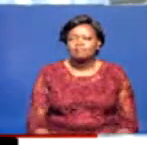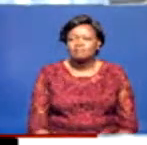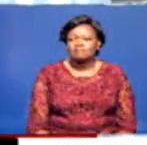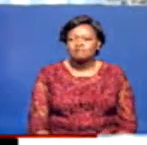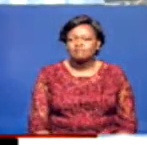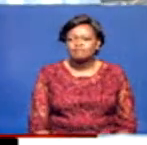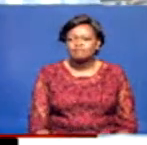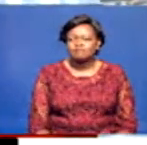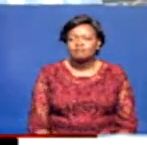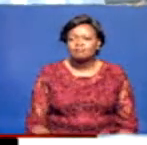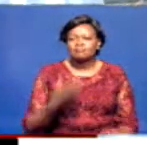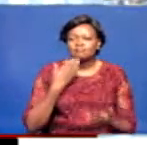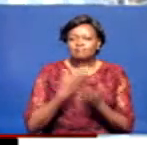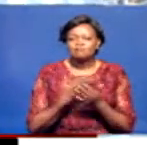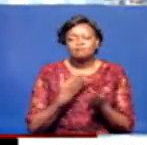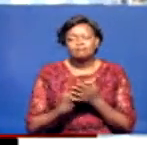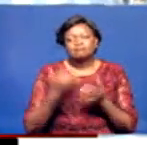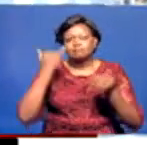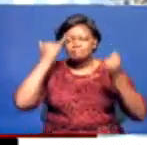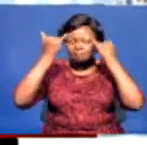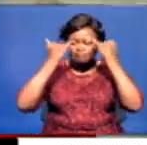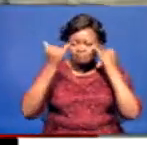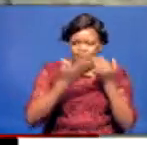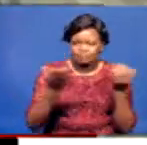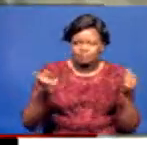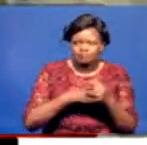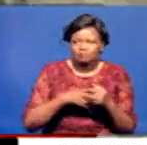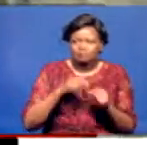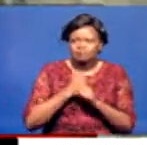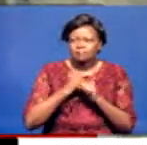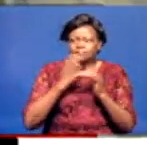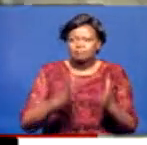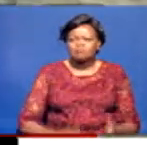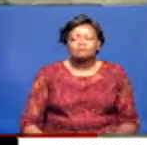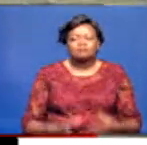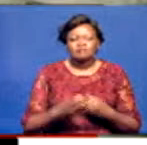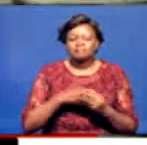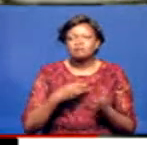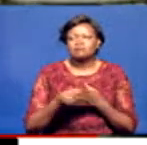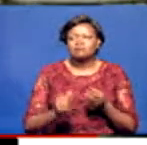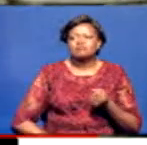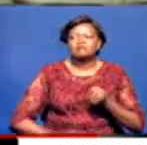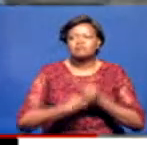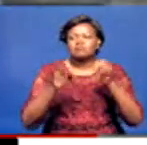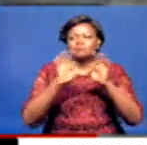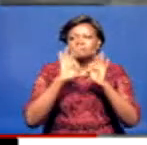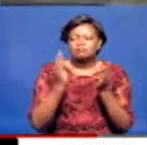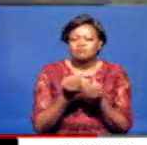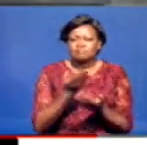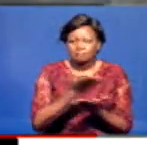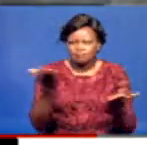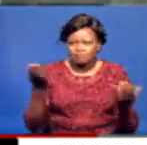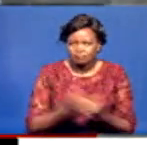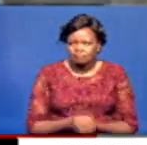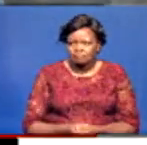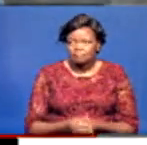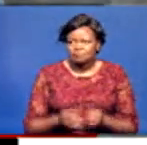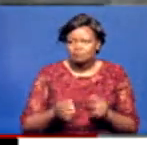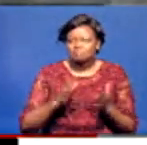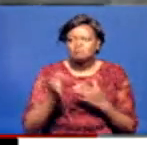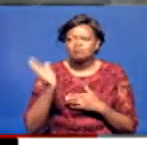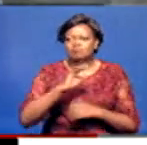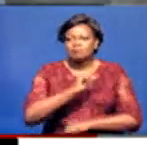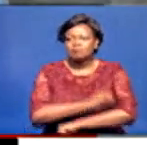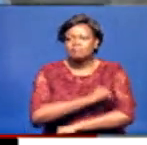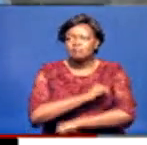Thanks to Kiriuki's idea, his 7 employees are comfortably fending for their families at Fairview Furnitures. At least I went back to school,